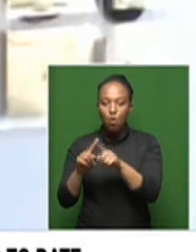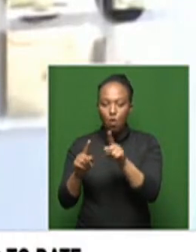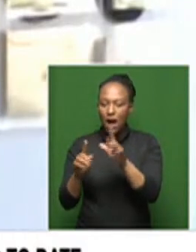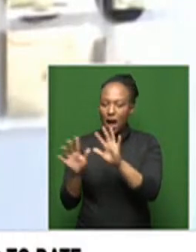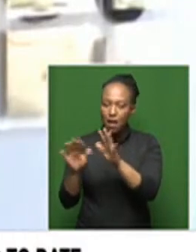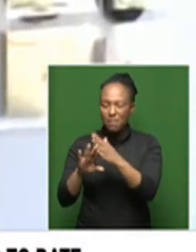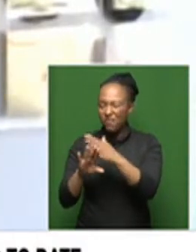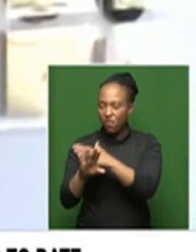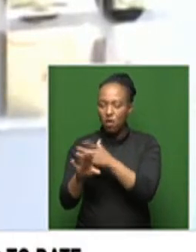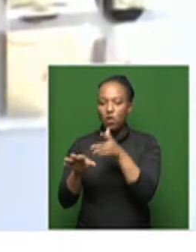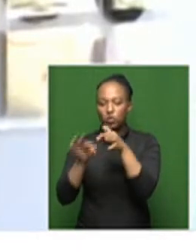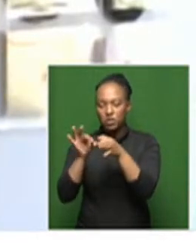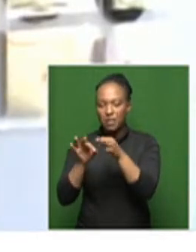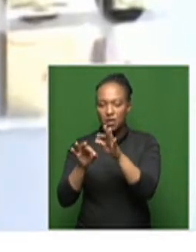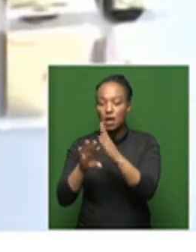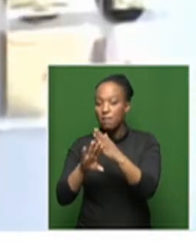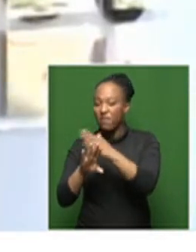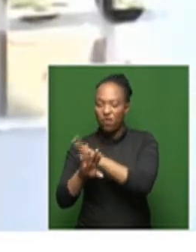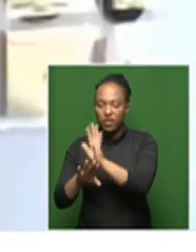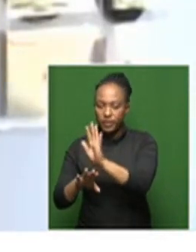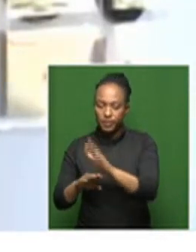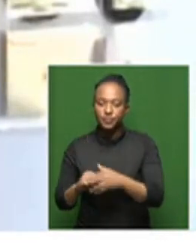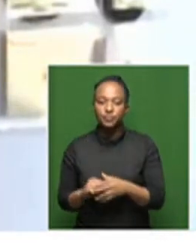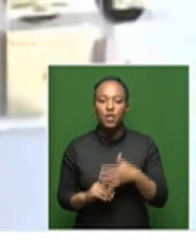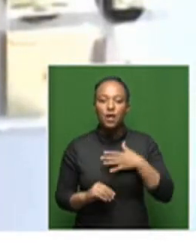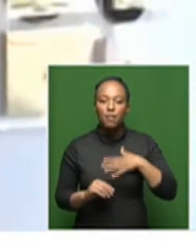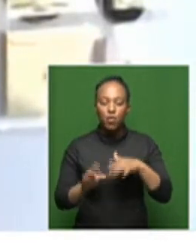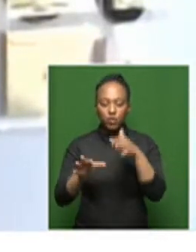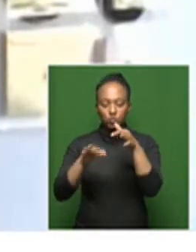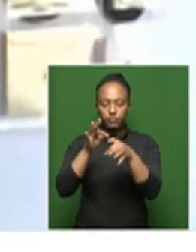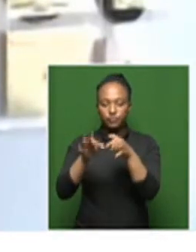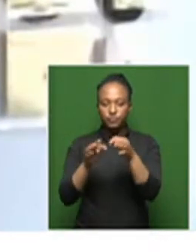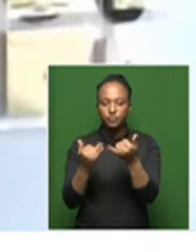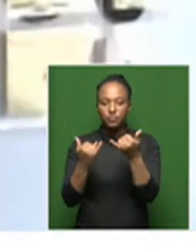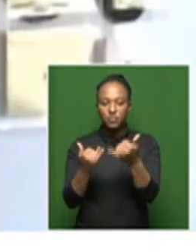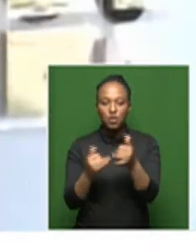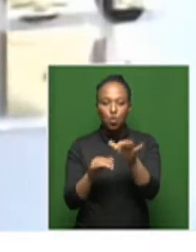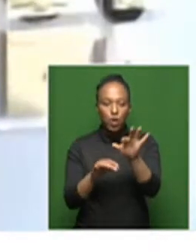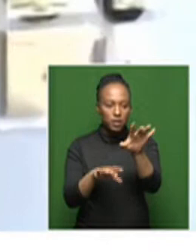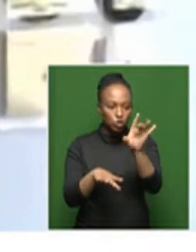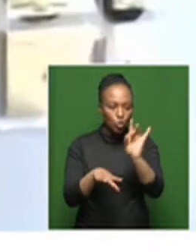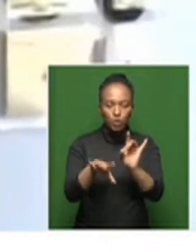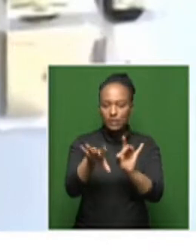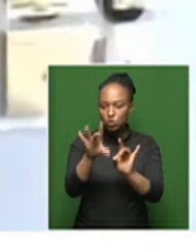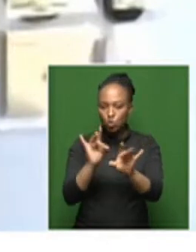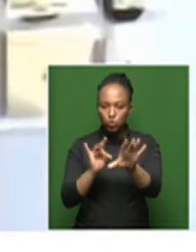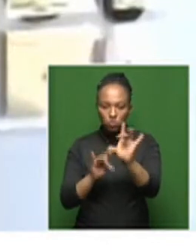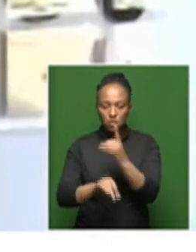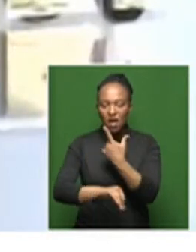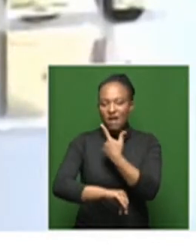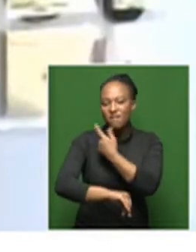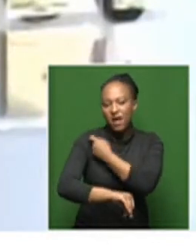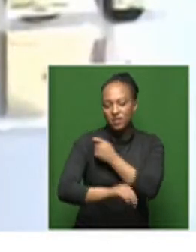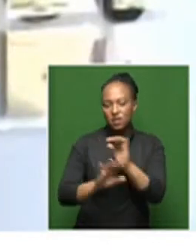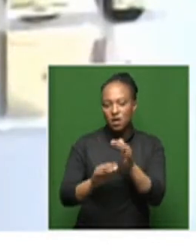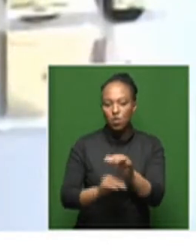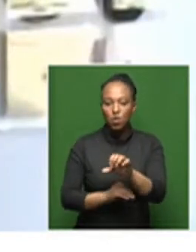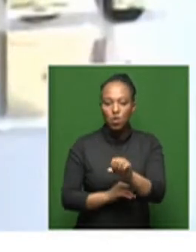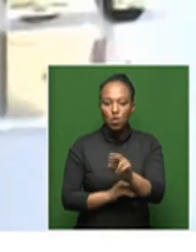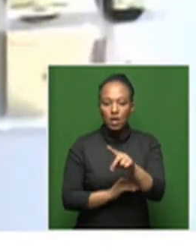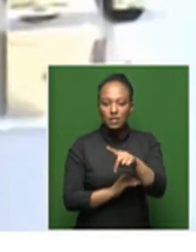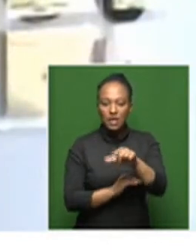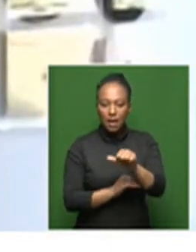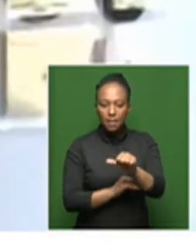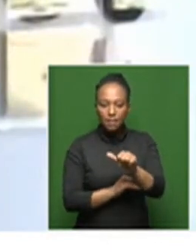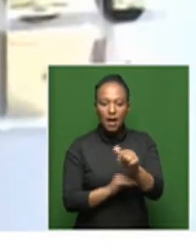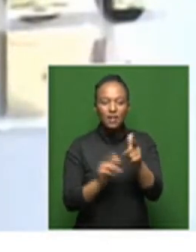and I'll get to that. I just want to explain something about how we are selecting vaccines and what the role of SAPRA as a drug regulator